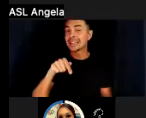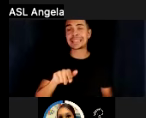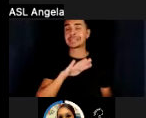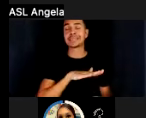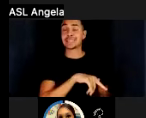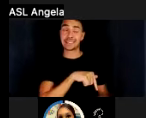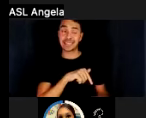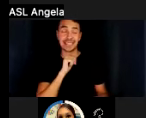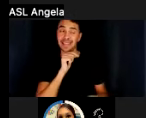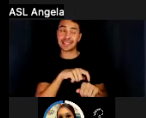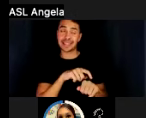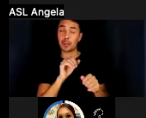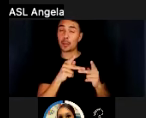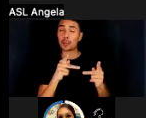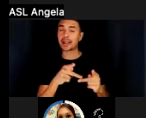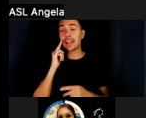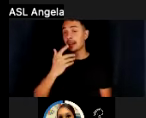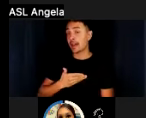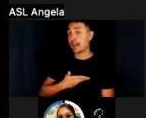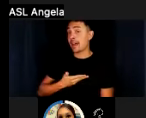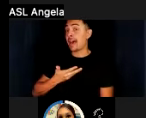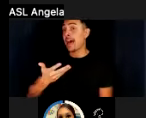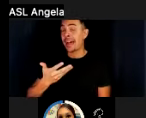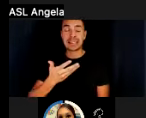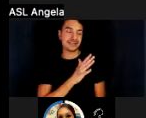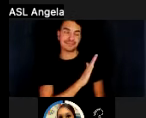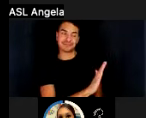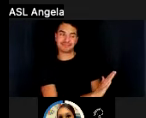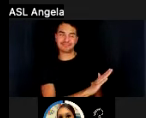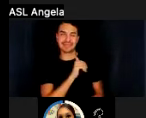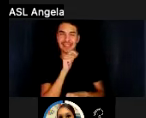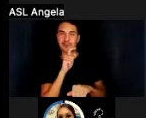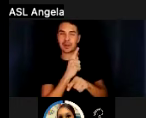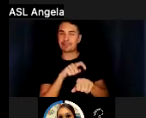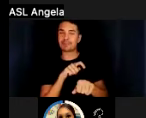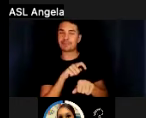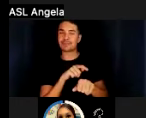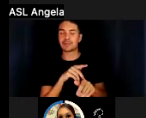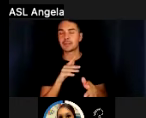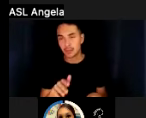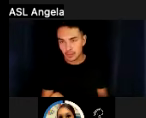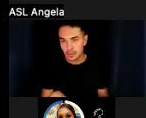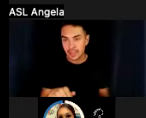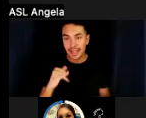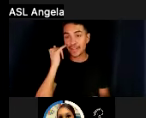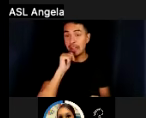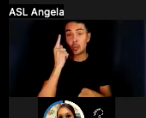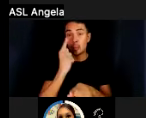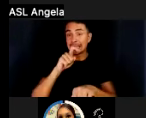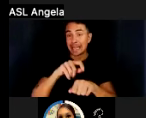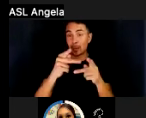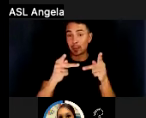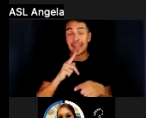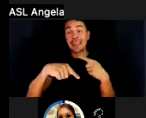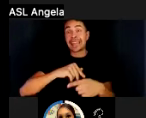that. And so I think even thinking about some of this in that, like where we're saying, okay, we may